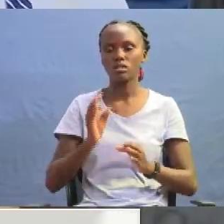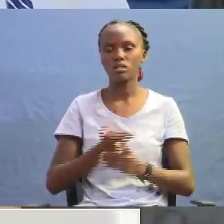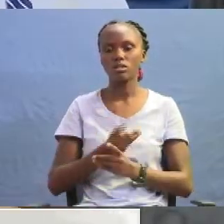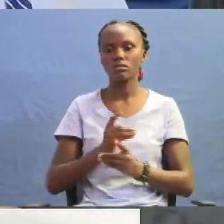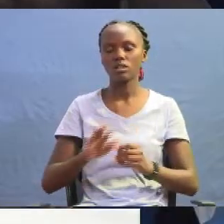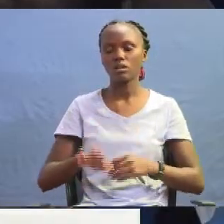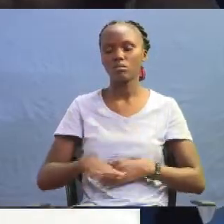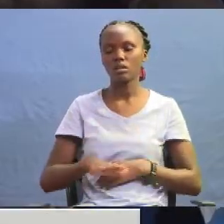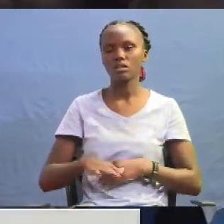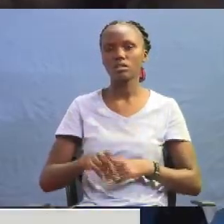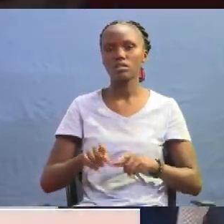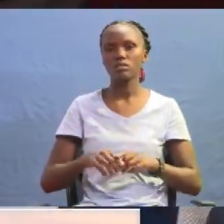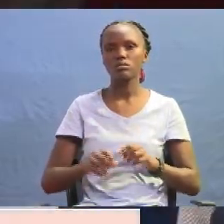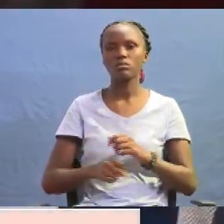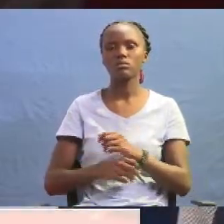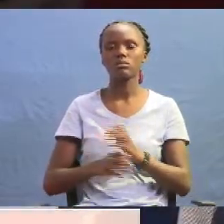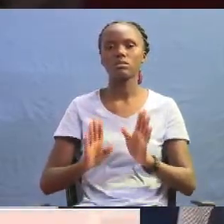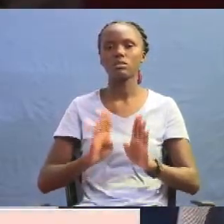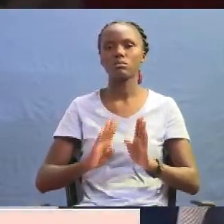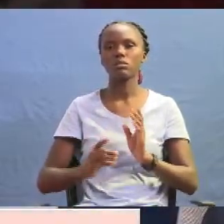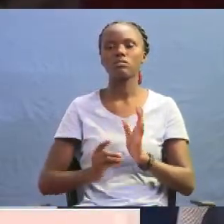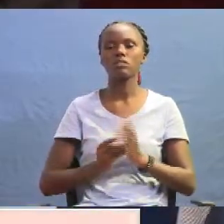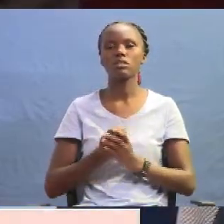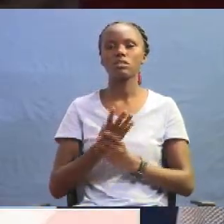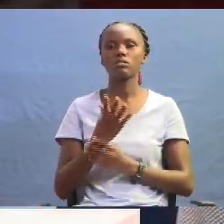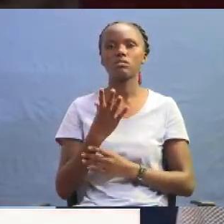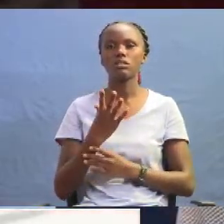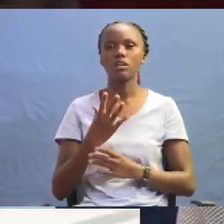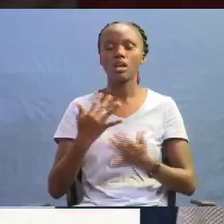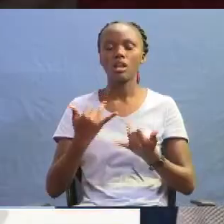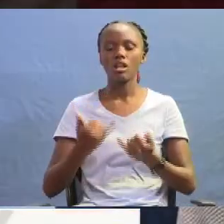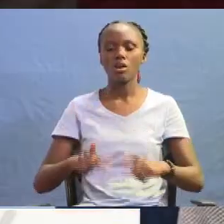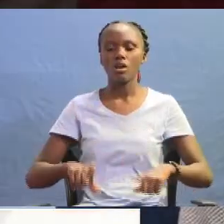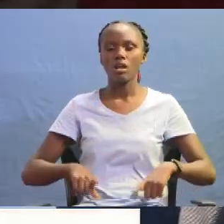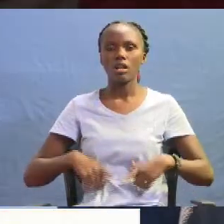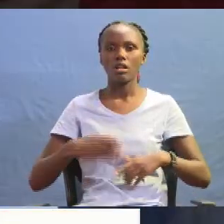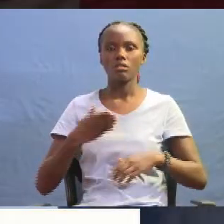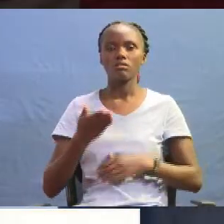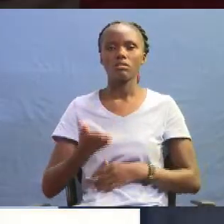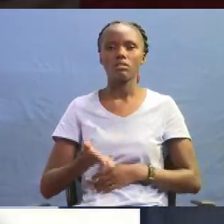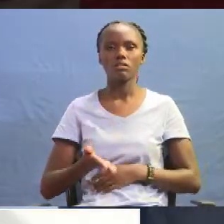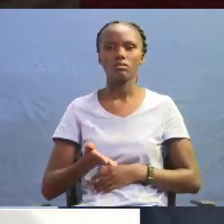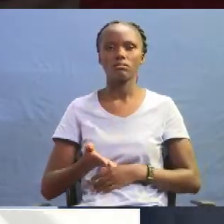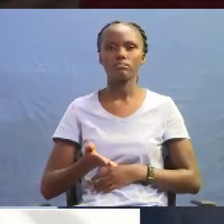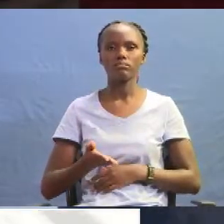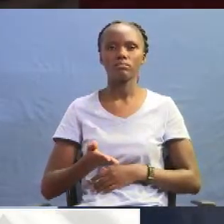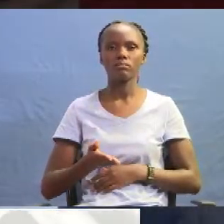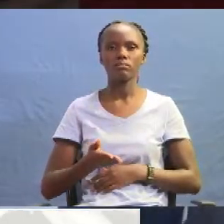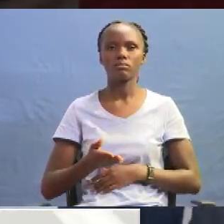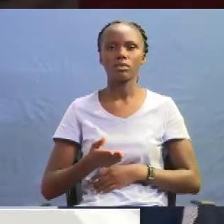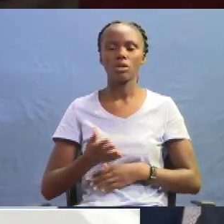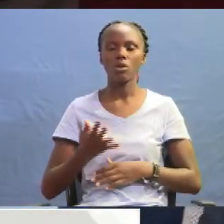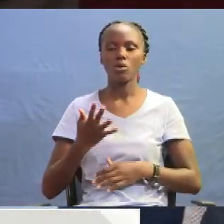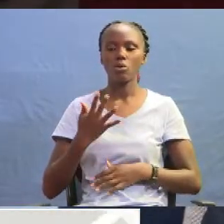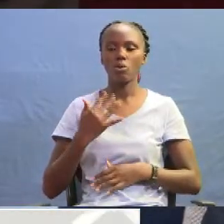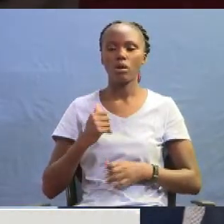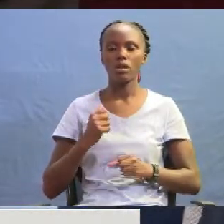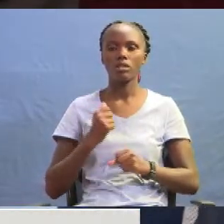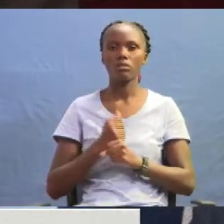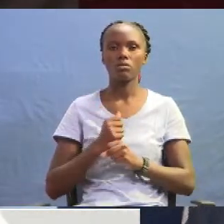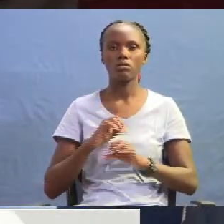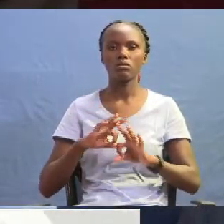promote positive behavioral growth. We are alive of the dysfunctional